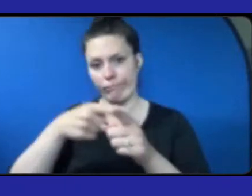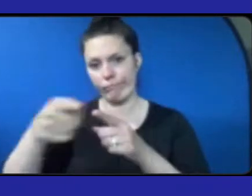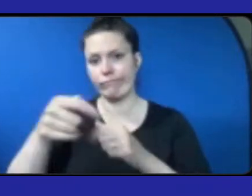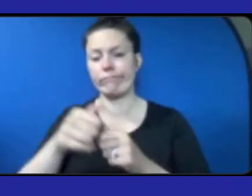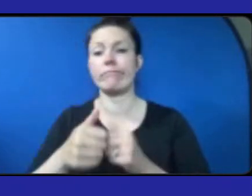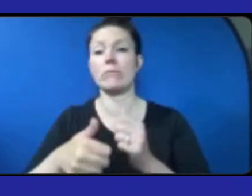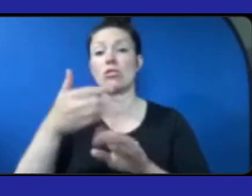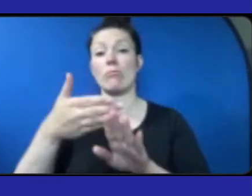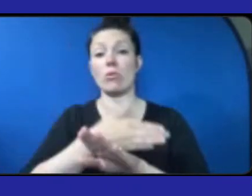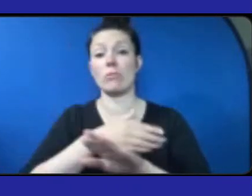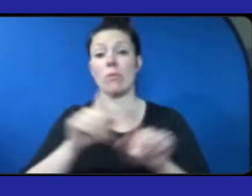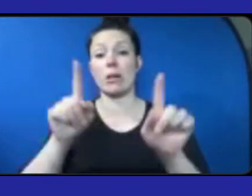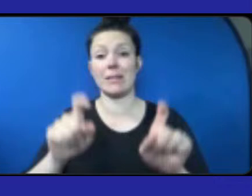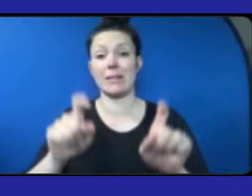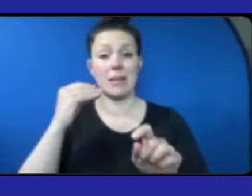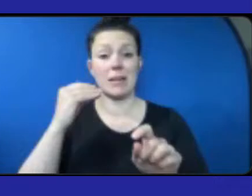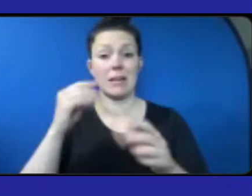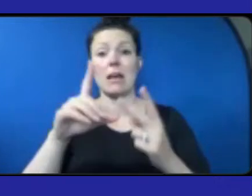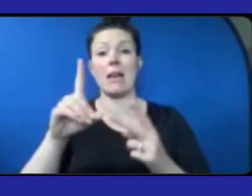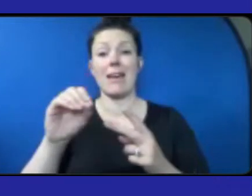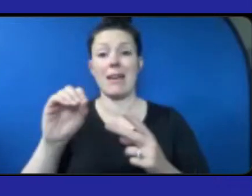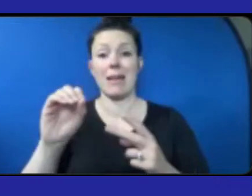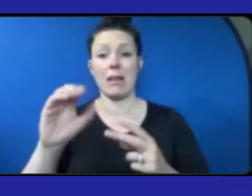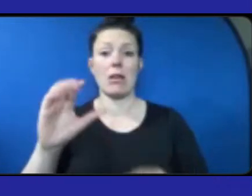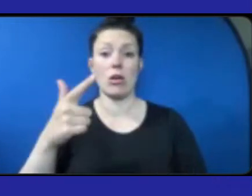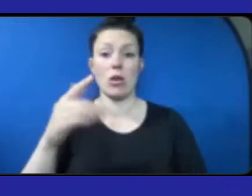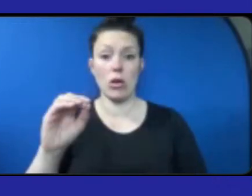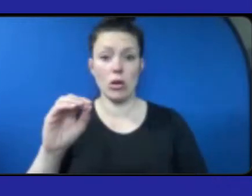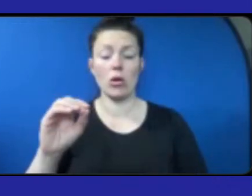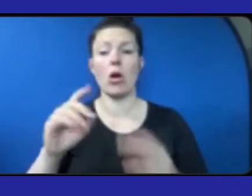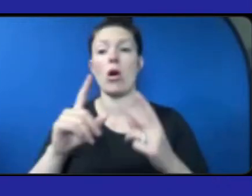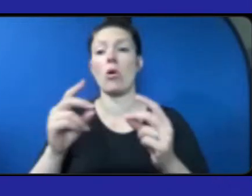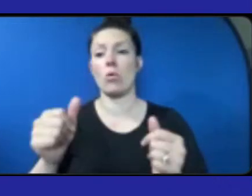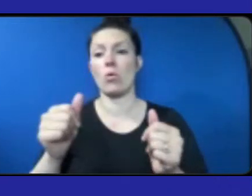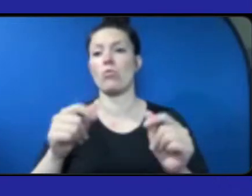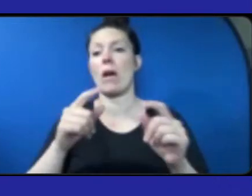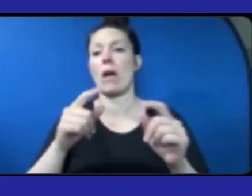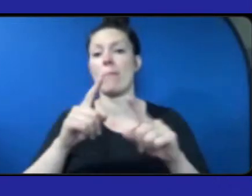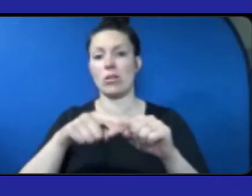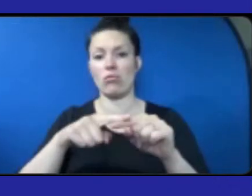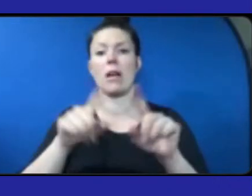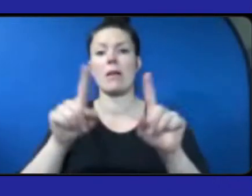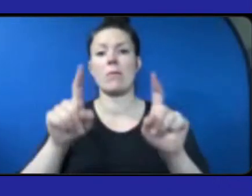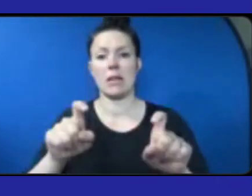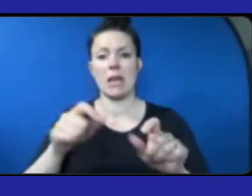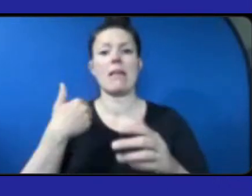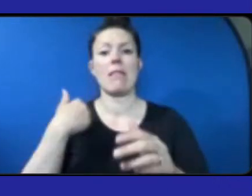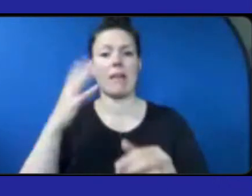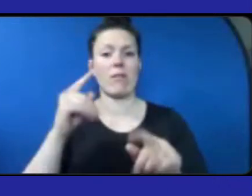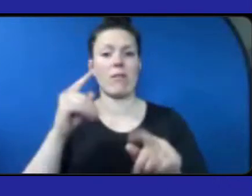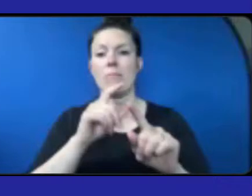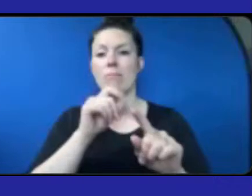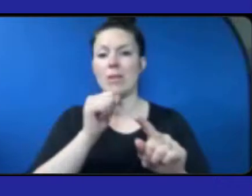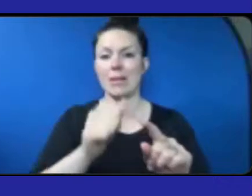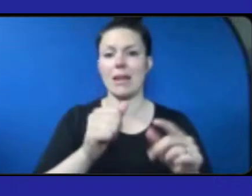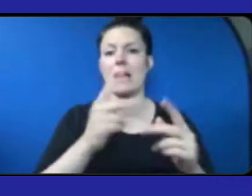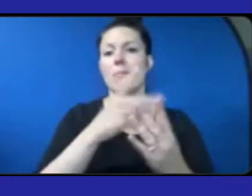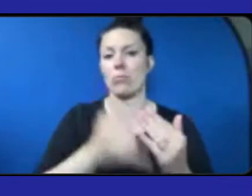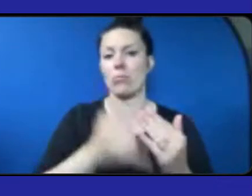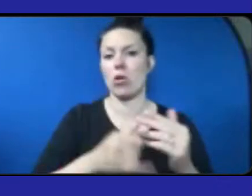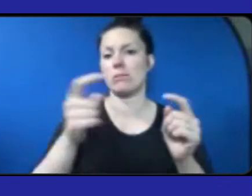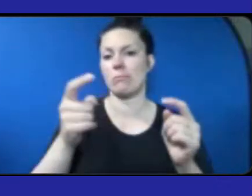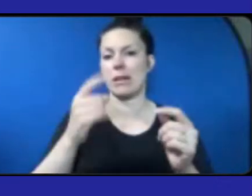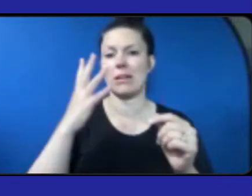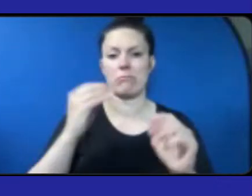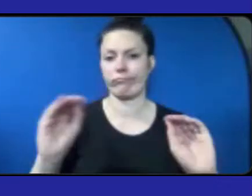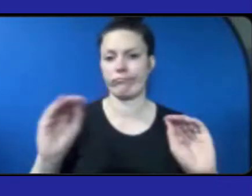testing experience, and DocGo, rapid reliable testing, also prior testing experience, but not project management experience with